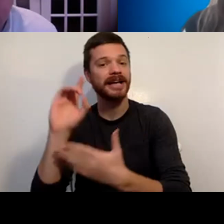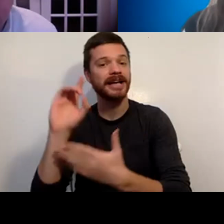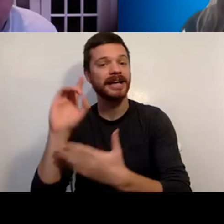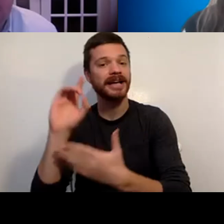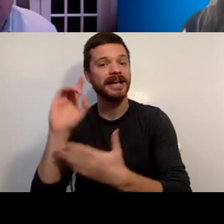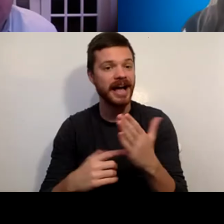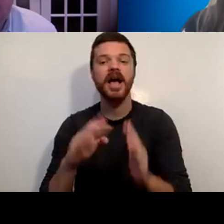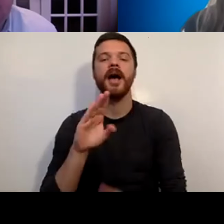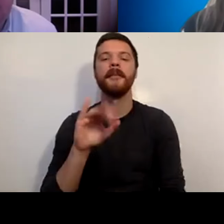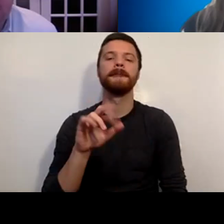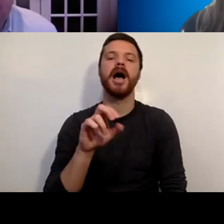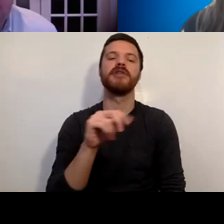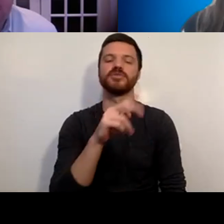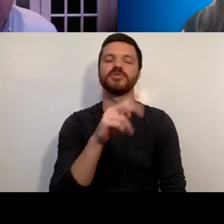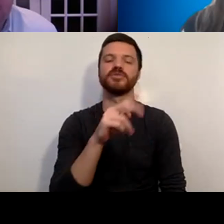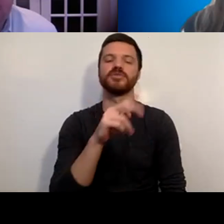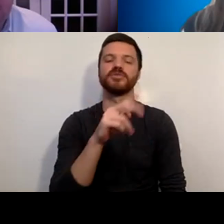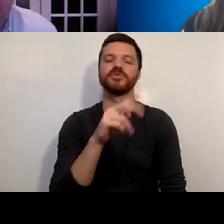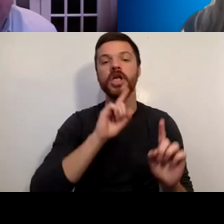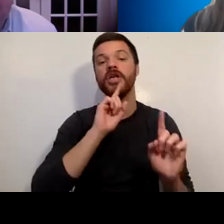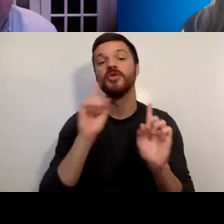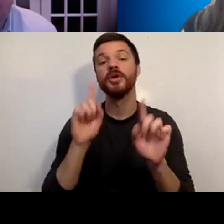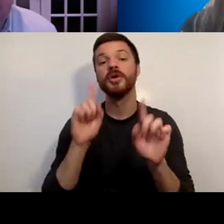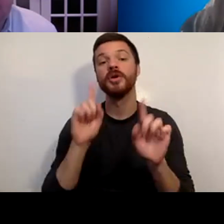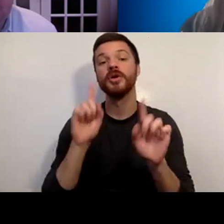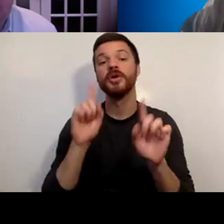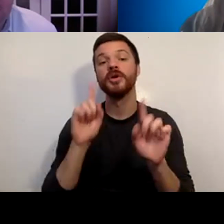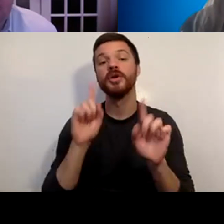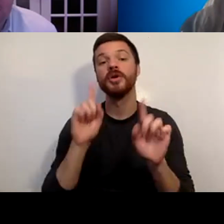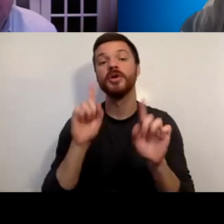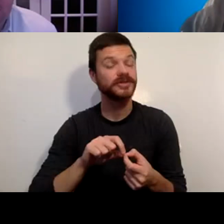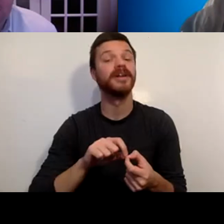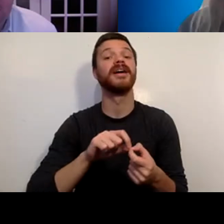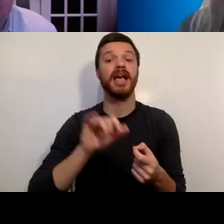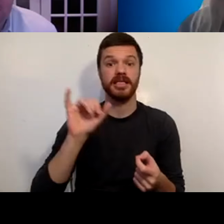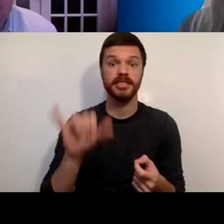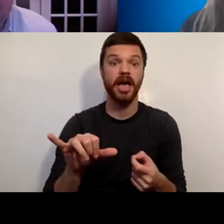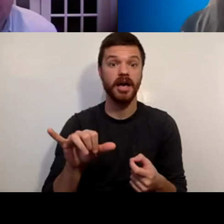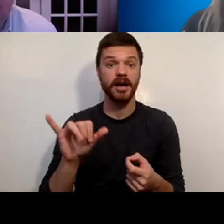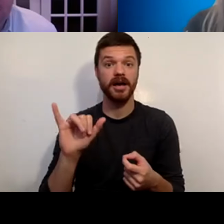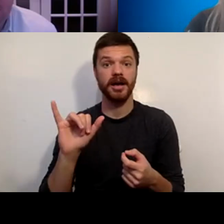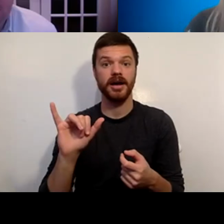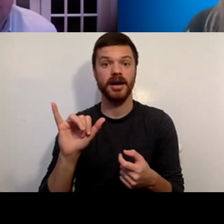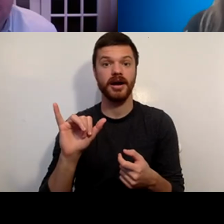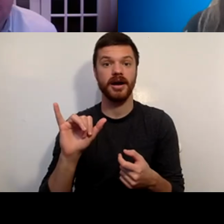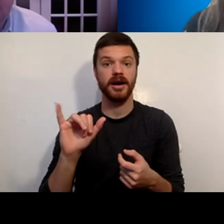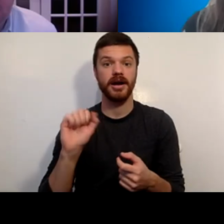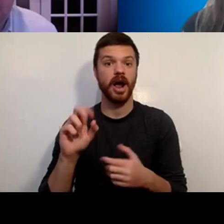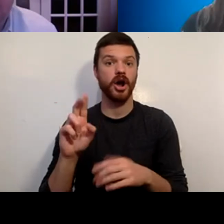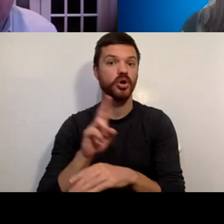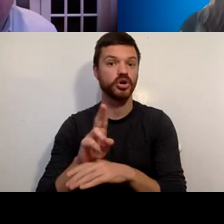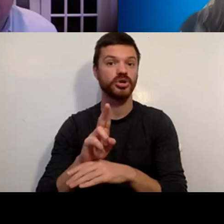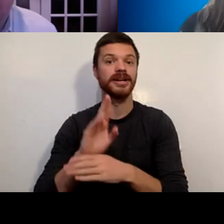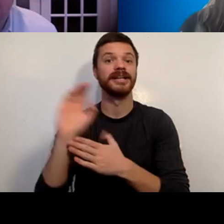made quick reference to reporting specifications that I think actually can be used to design and